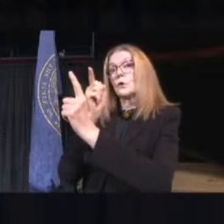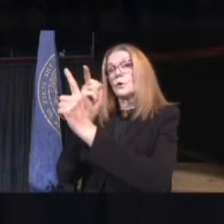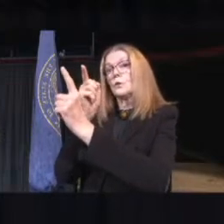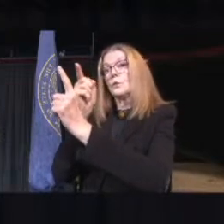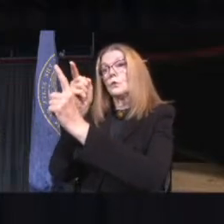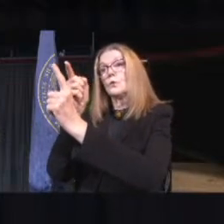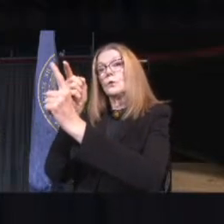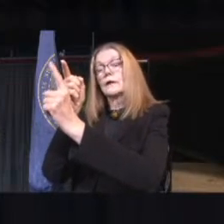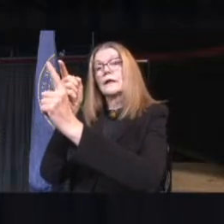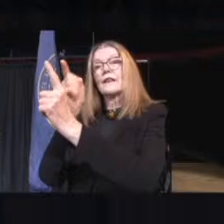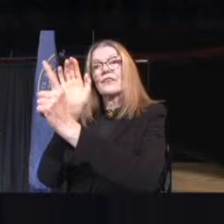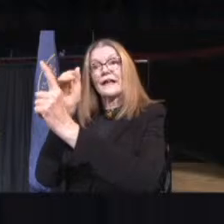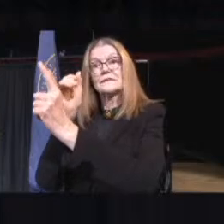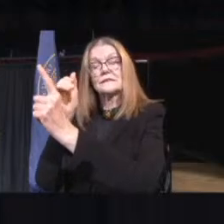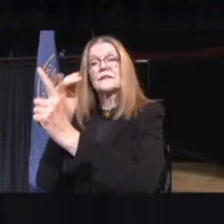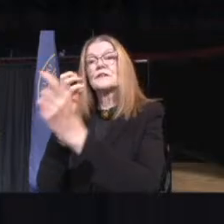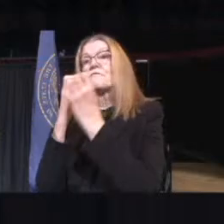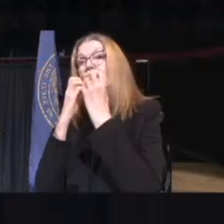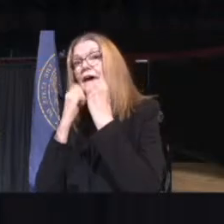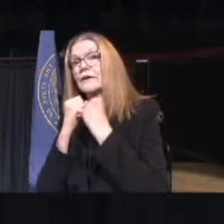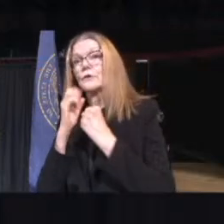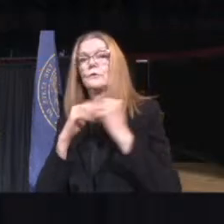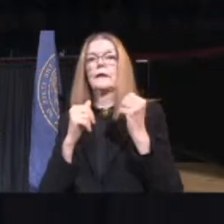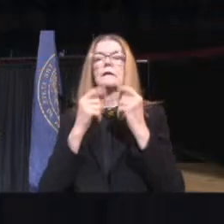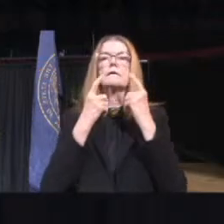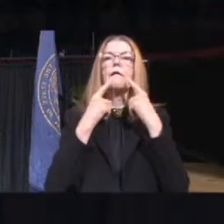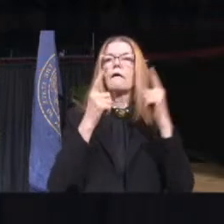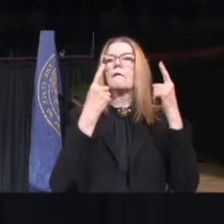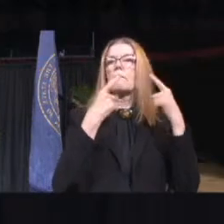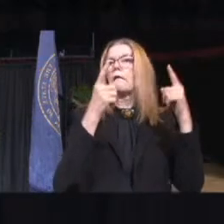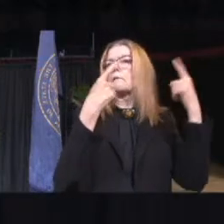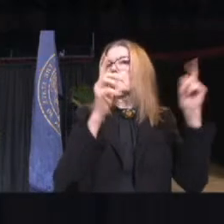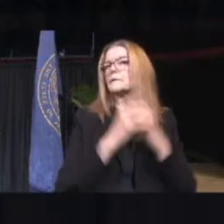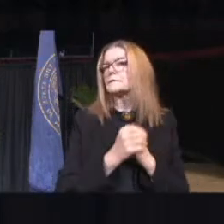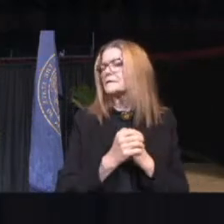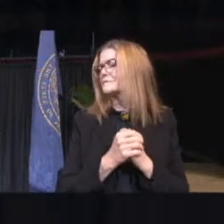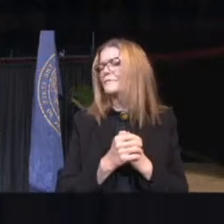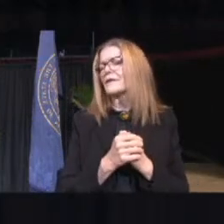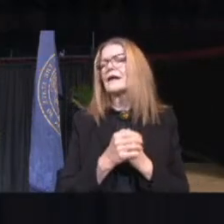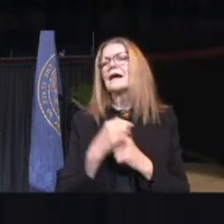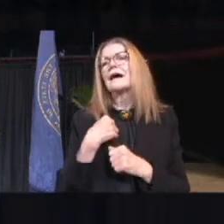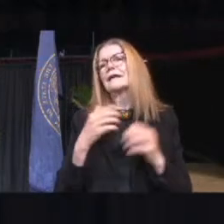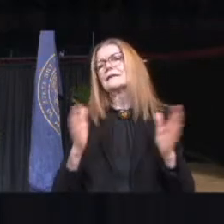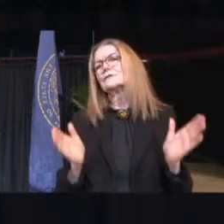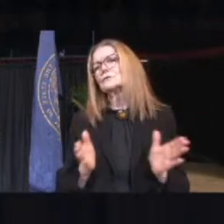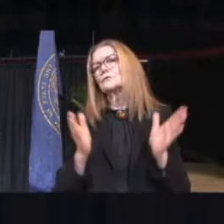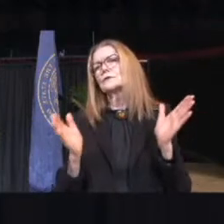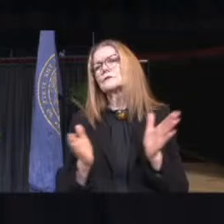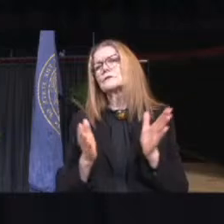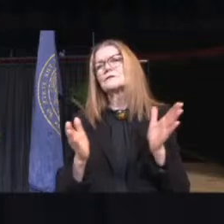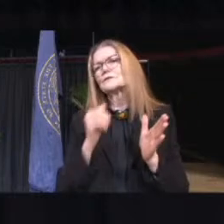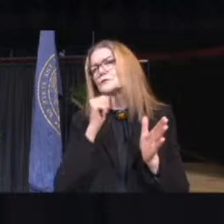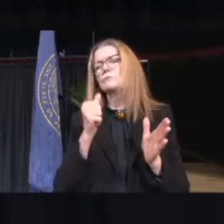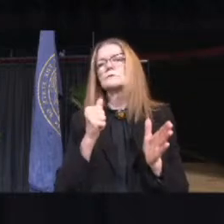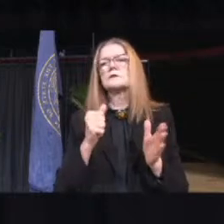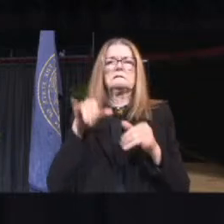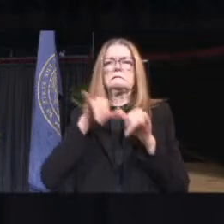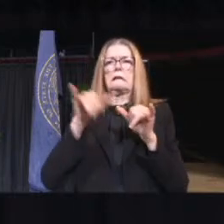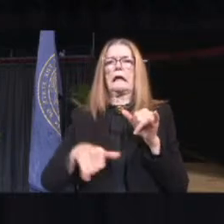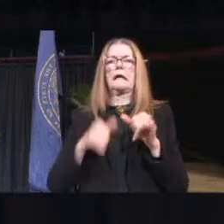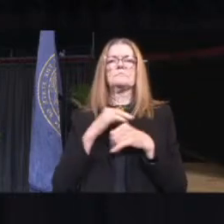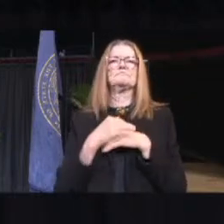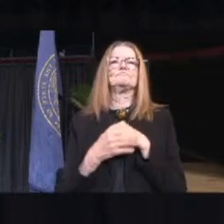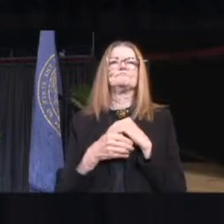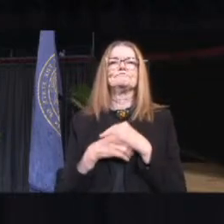long-term value than the accomplishments themselves. I encourage you to push yourself outside of your comfort zone and pursue ambitions